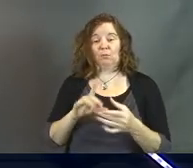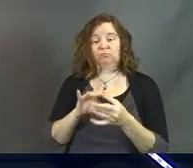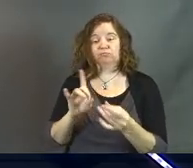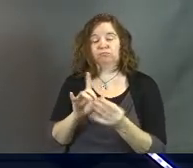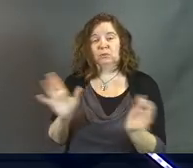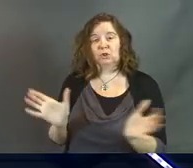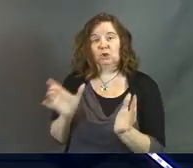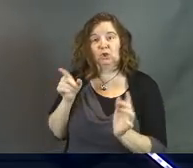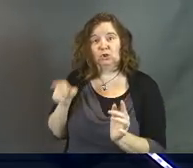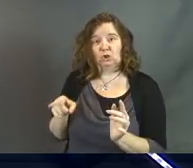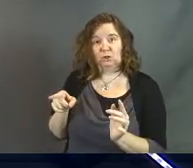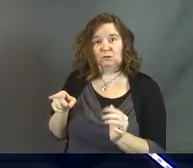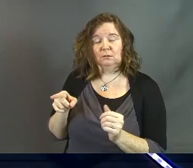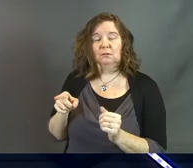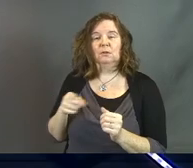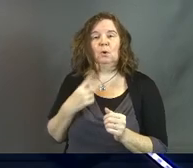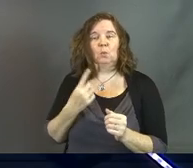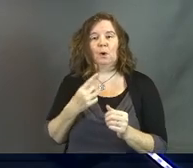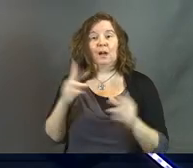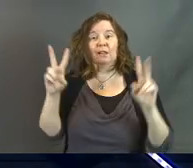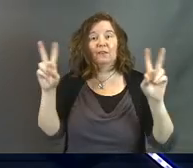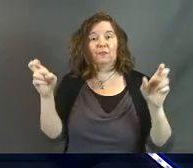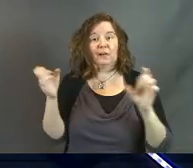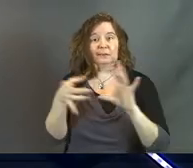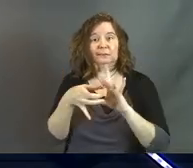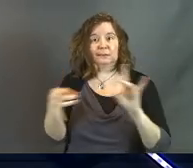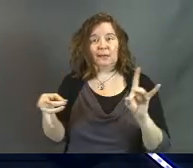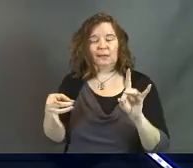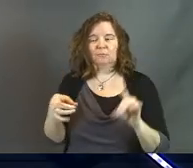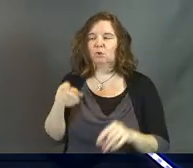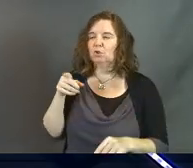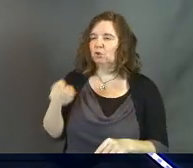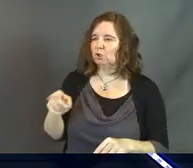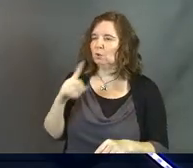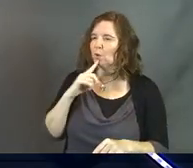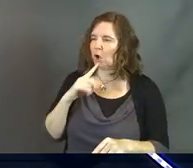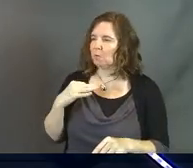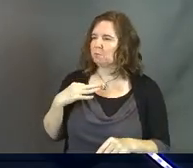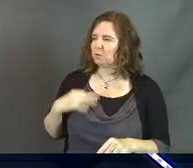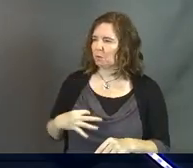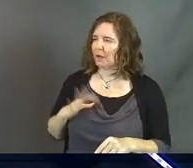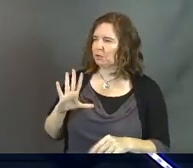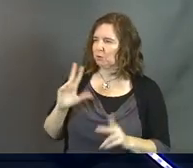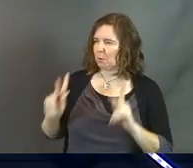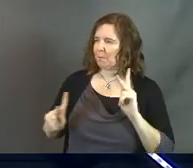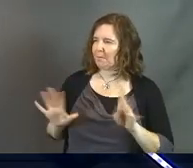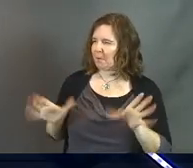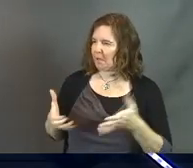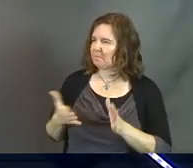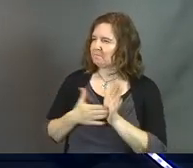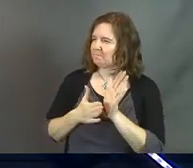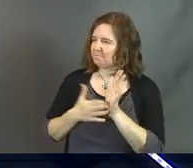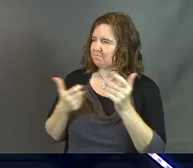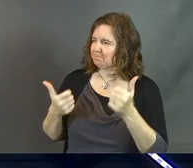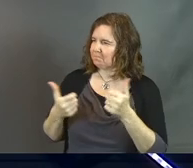trying to encourage her on her speaking ability, one of the phrases that they use is, "You are a credit to your people."